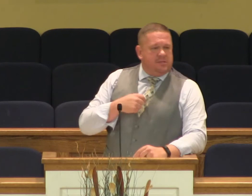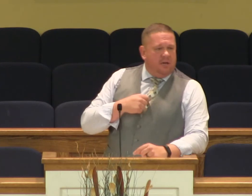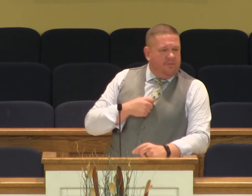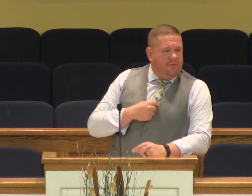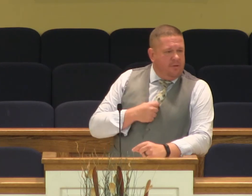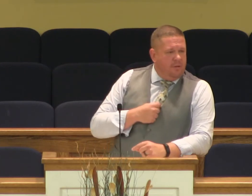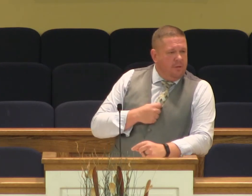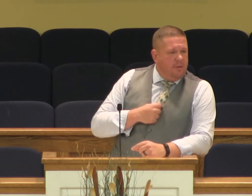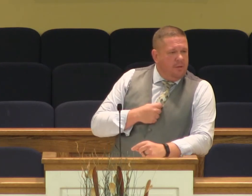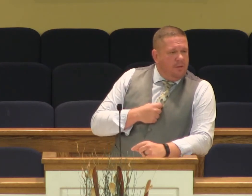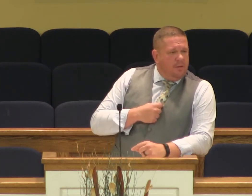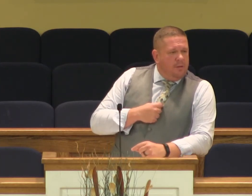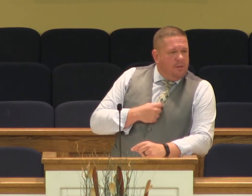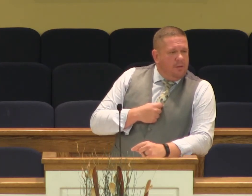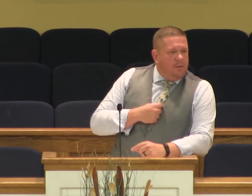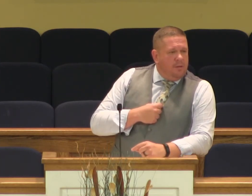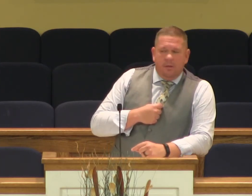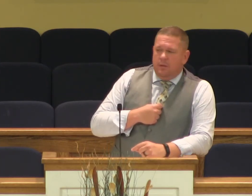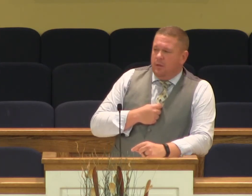on myself.